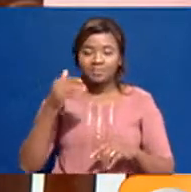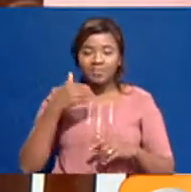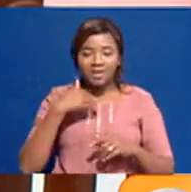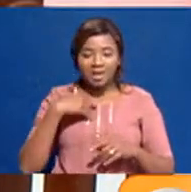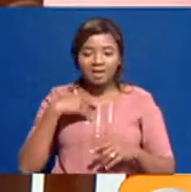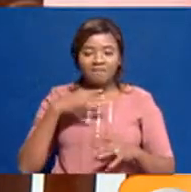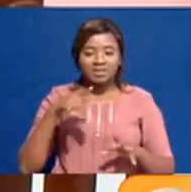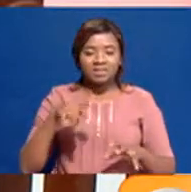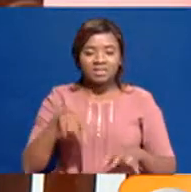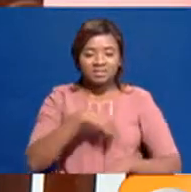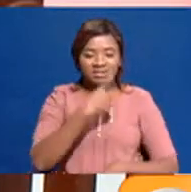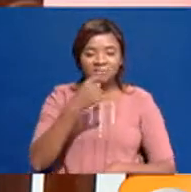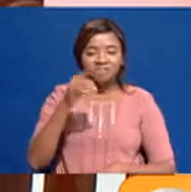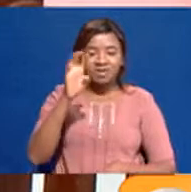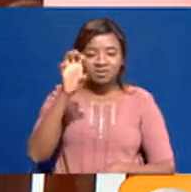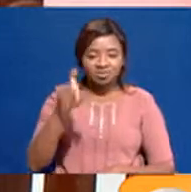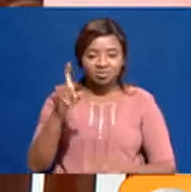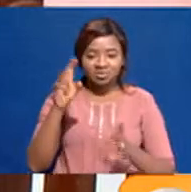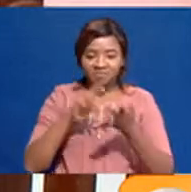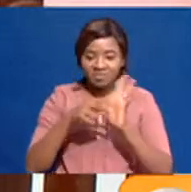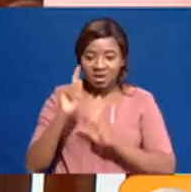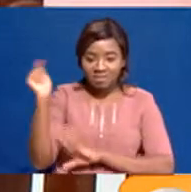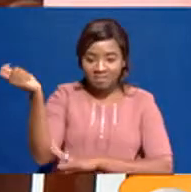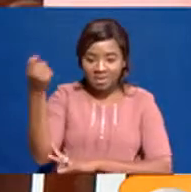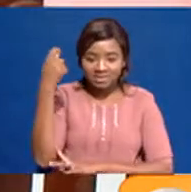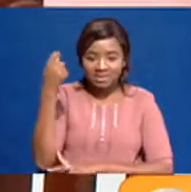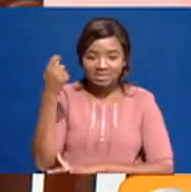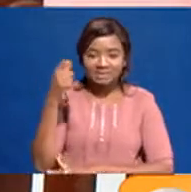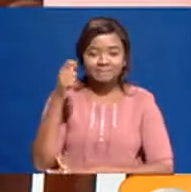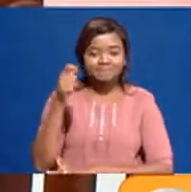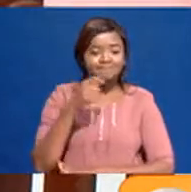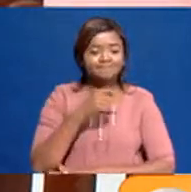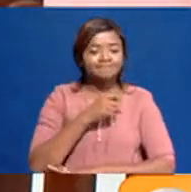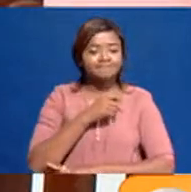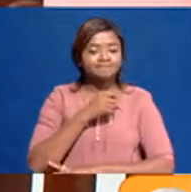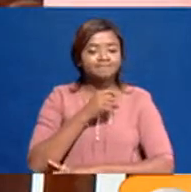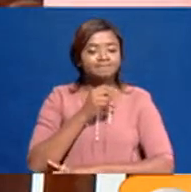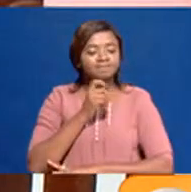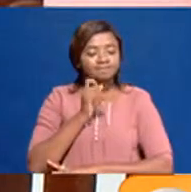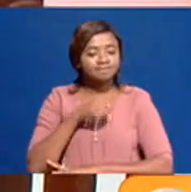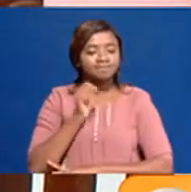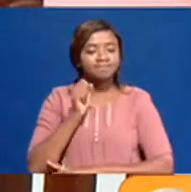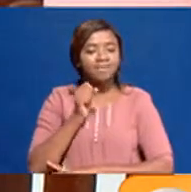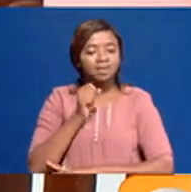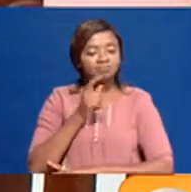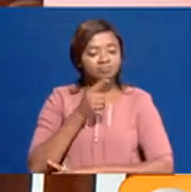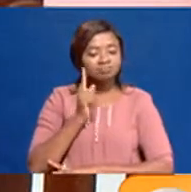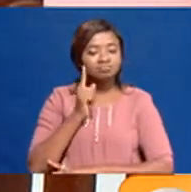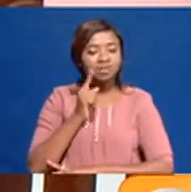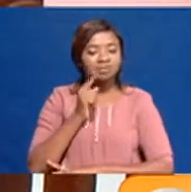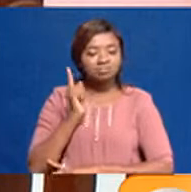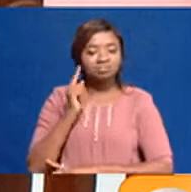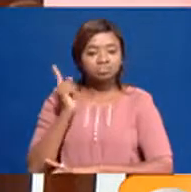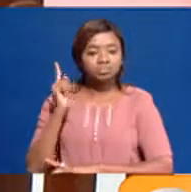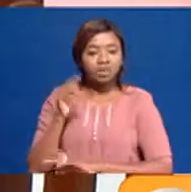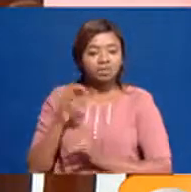nod. So you are implementing some script. Yeah. And that's why you have